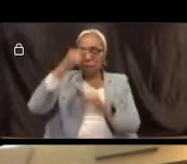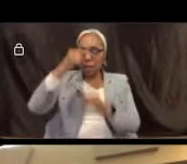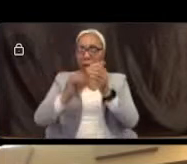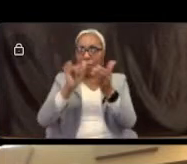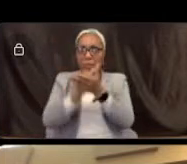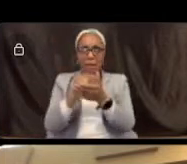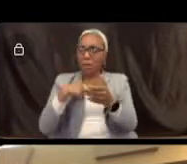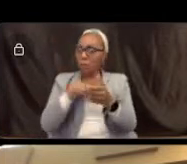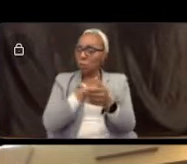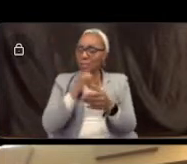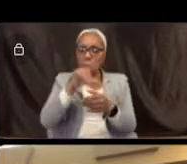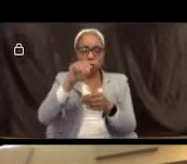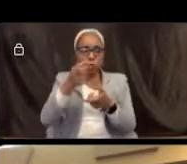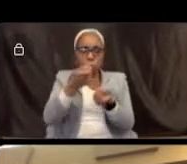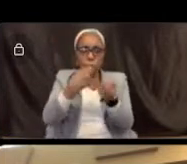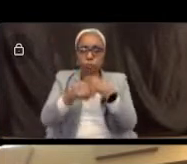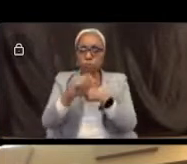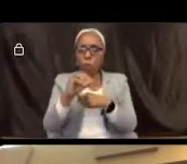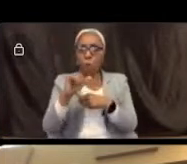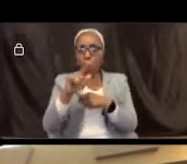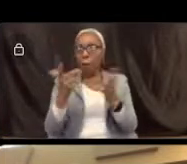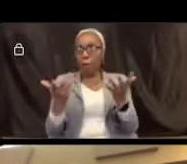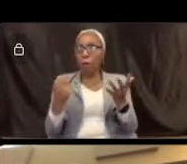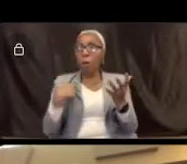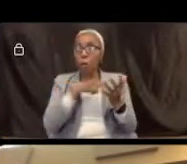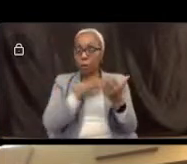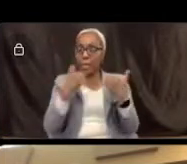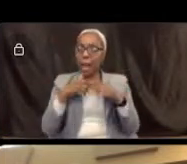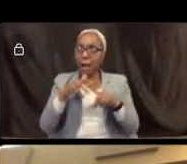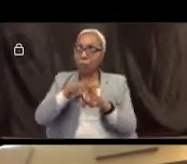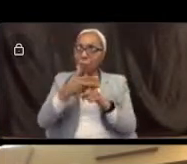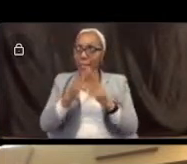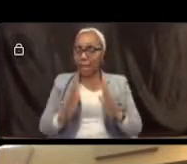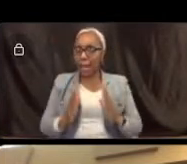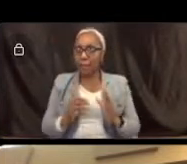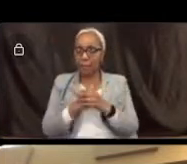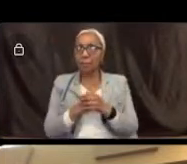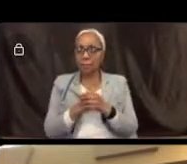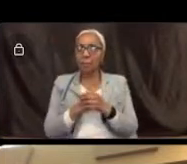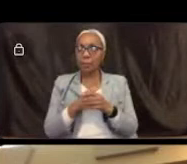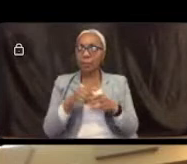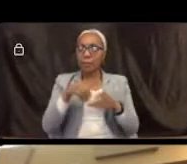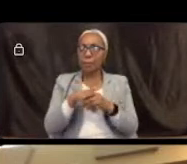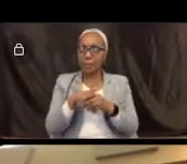do oil changes, or we actually have a mechanic, and